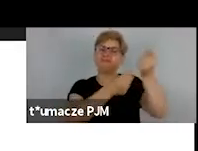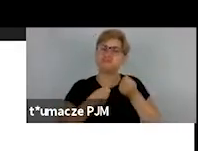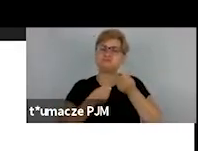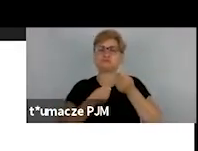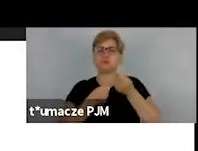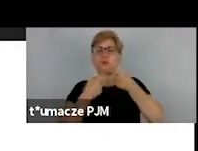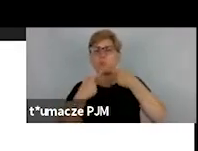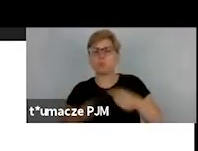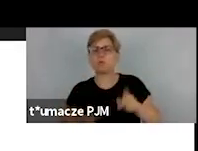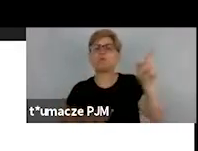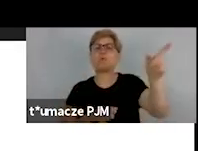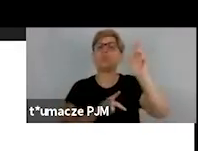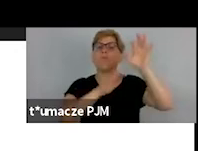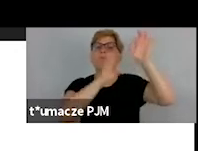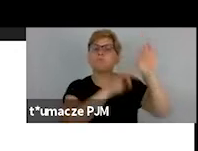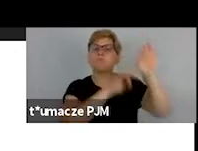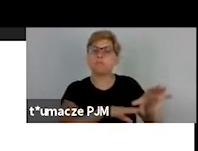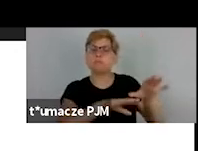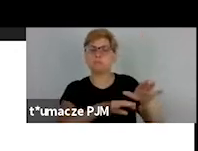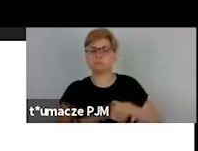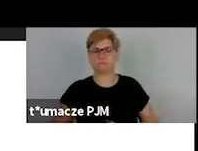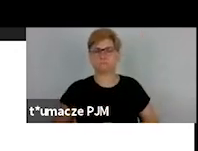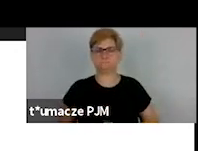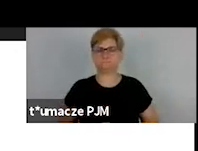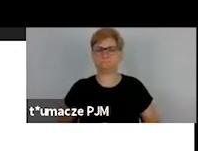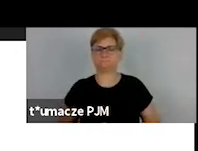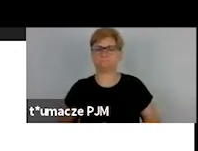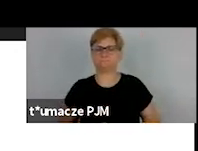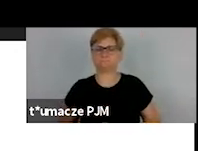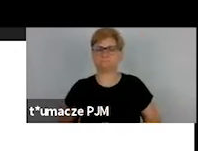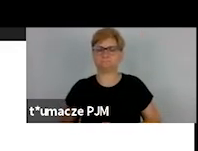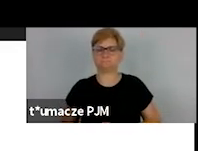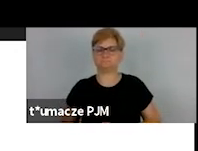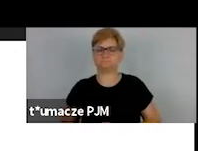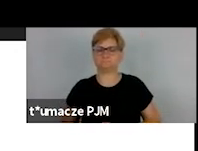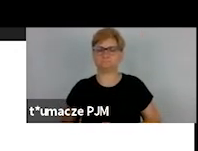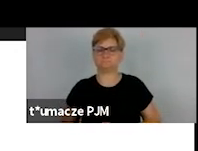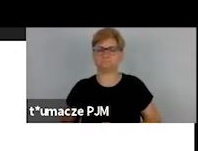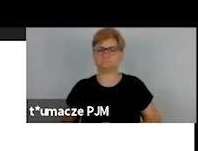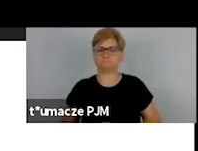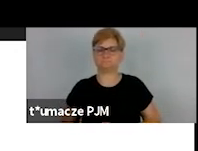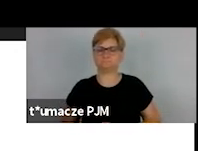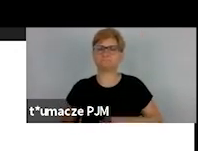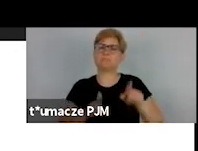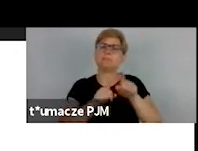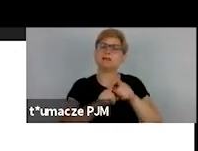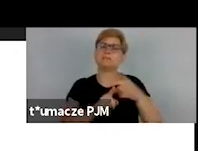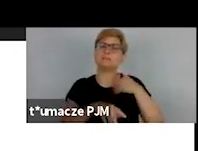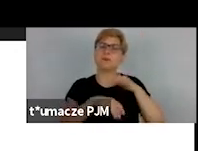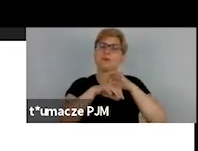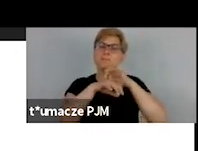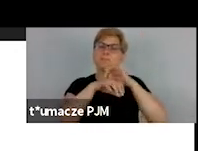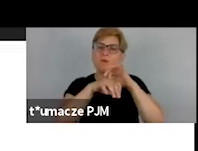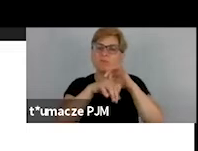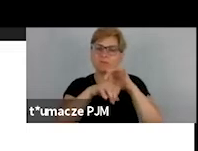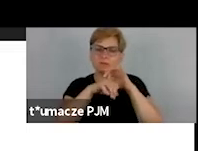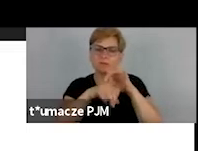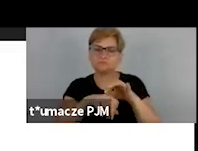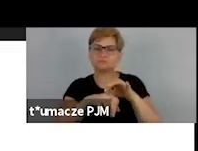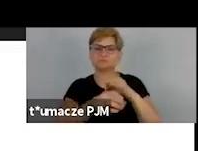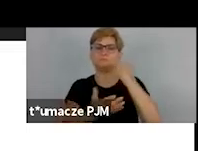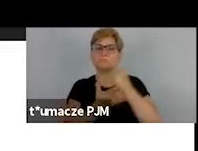prisons generated violence. And so we sued the national government to address chronic prison overcrowding, and we won